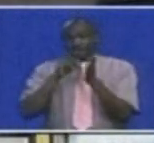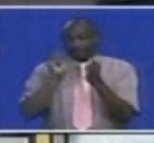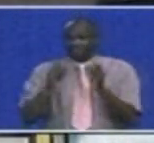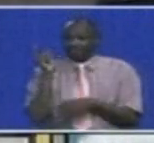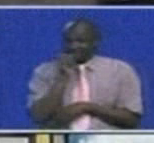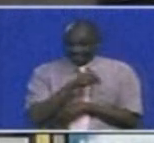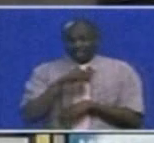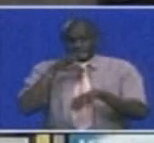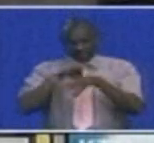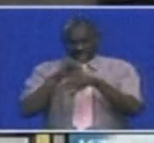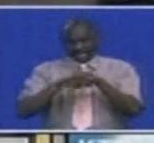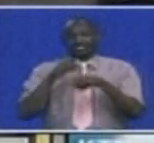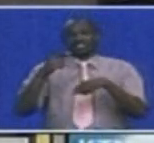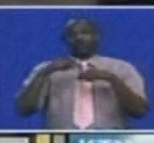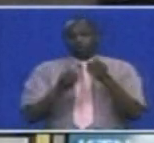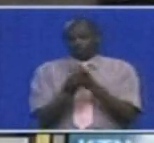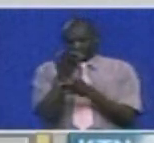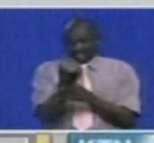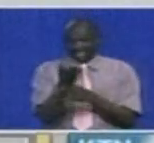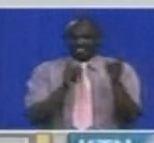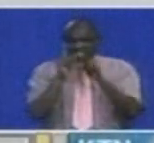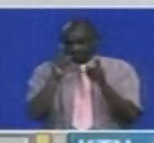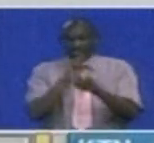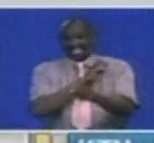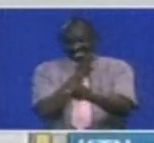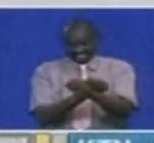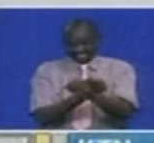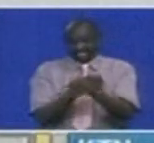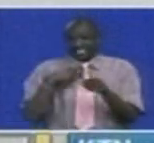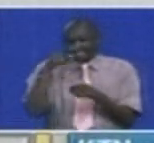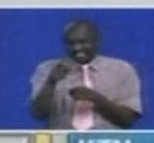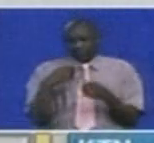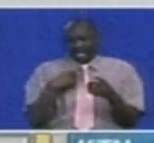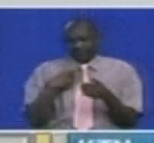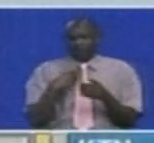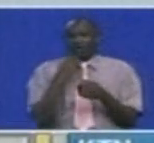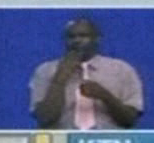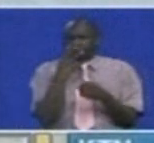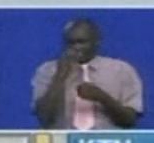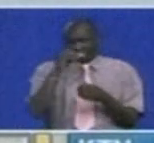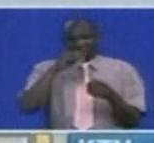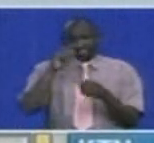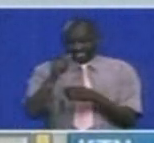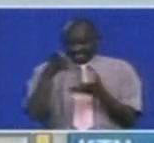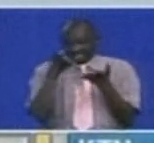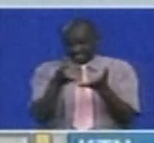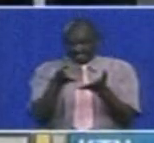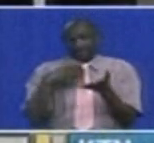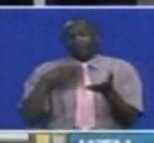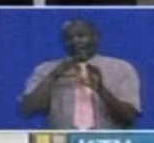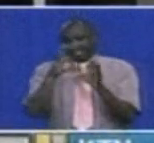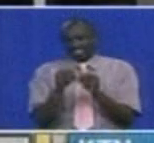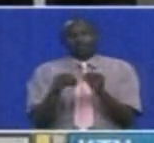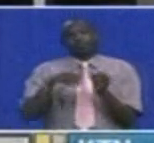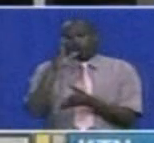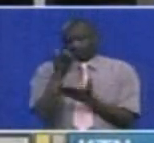facilitate the envisioned growth. From transport to energy, the combined cost is estimated at 4 trillion shillings, nearly three times our current budget.